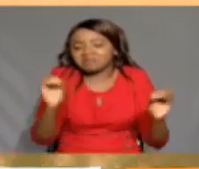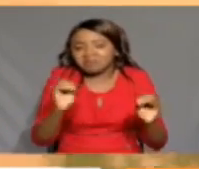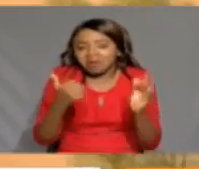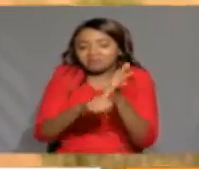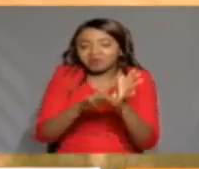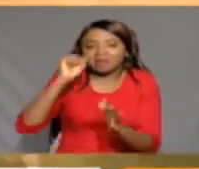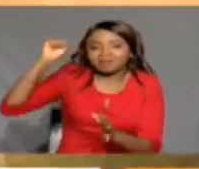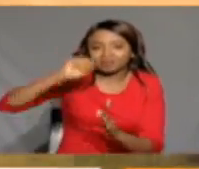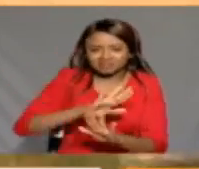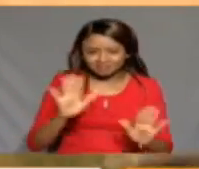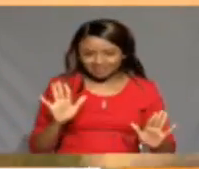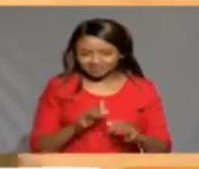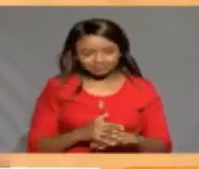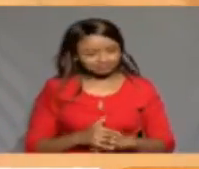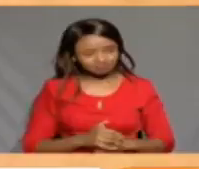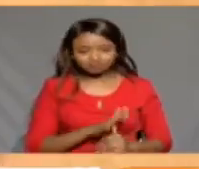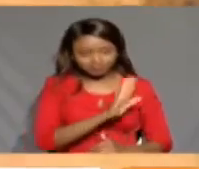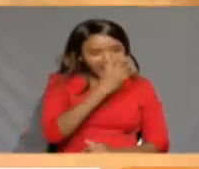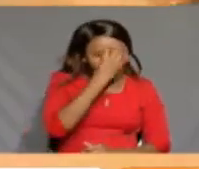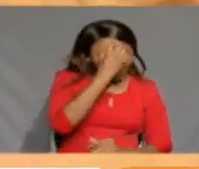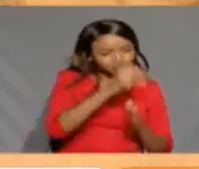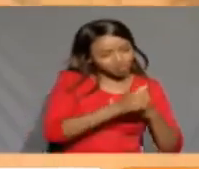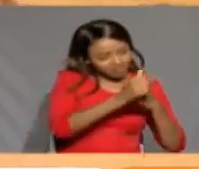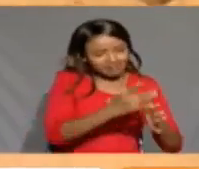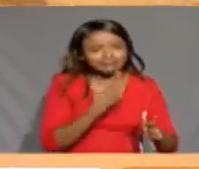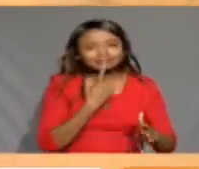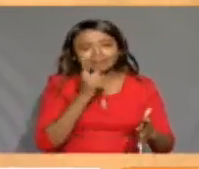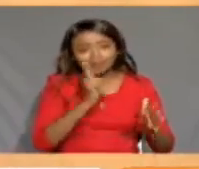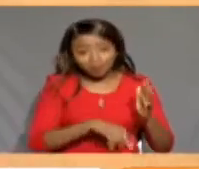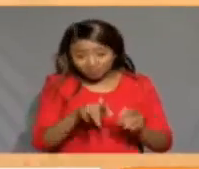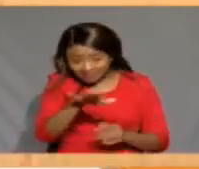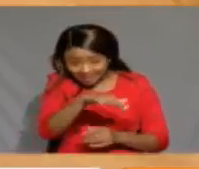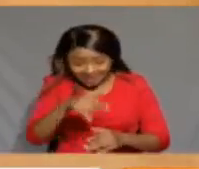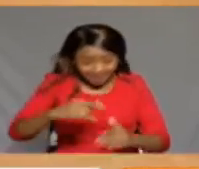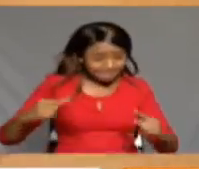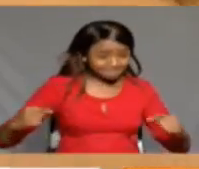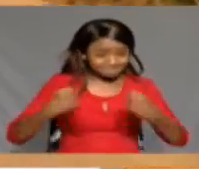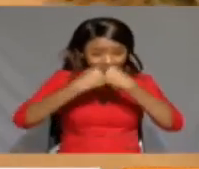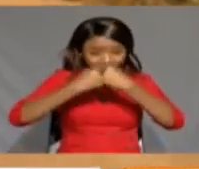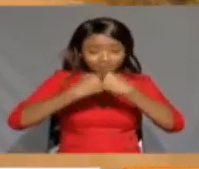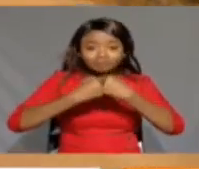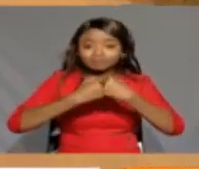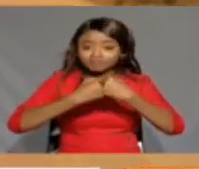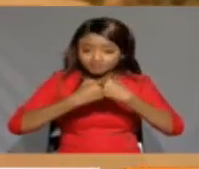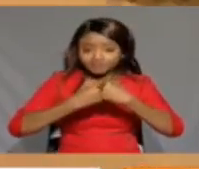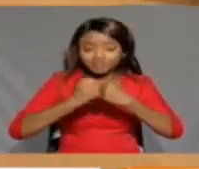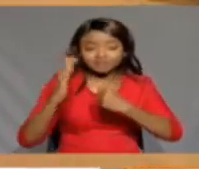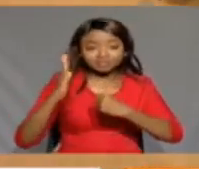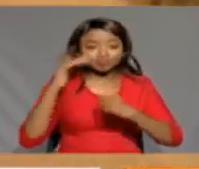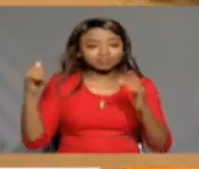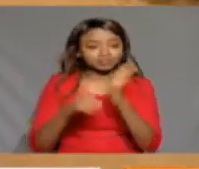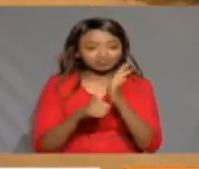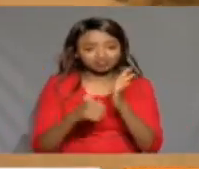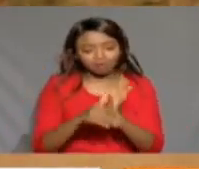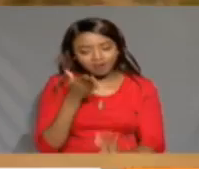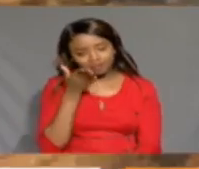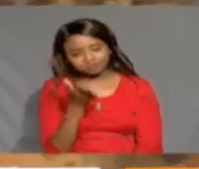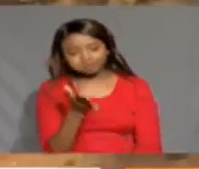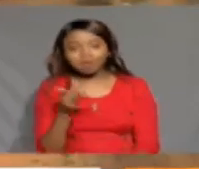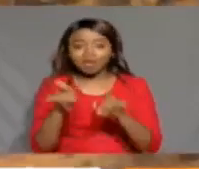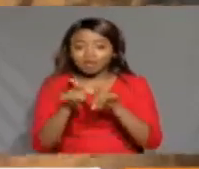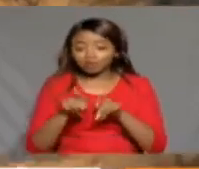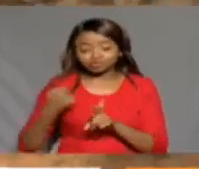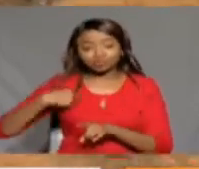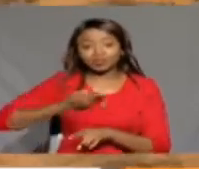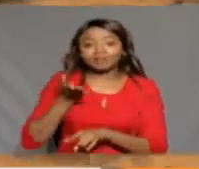Kitui County leaders claim that the standoff at Inyali in Muda is a matter of national security, and they will be